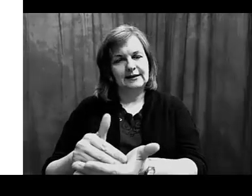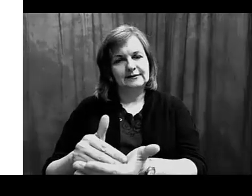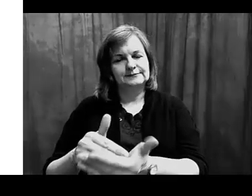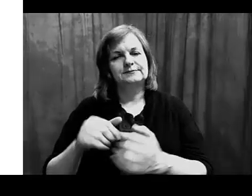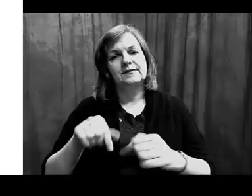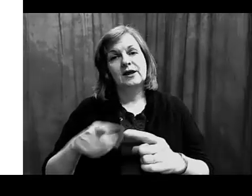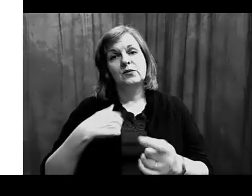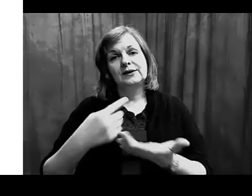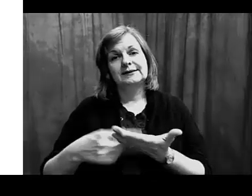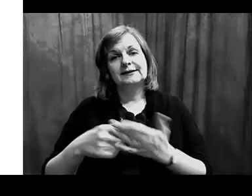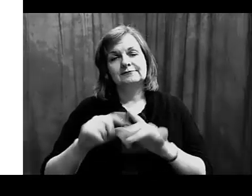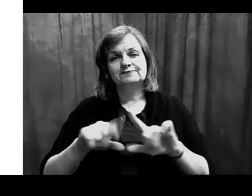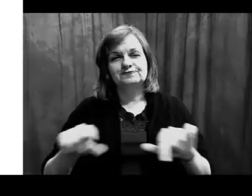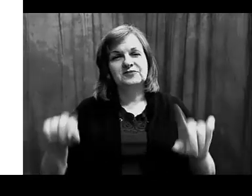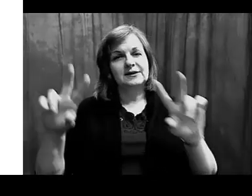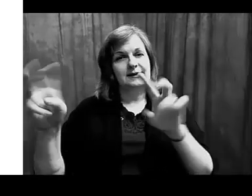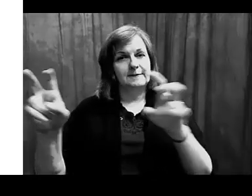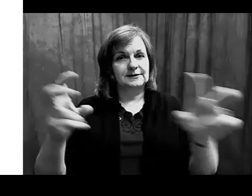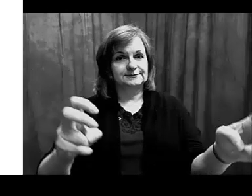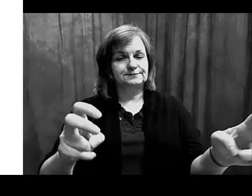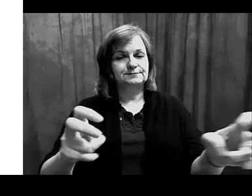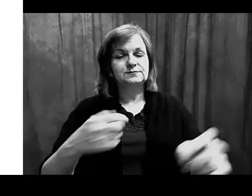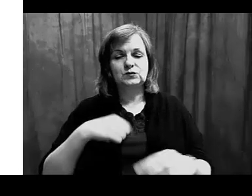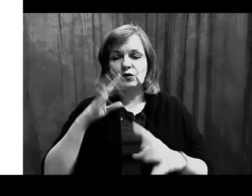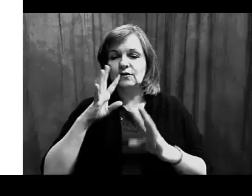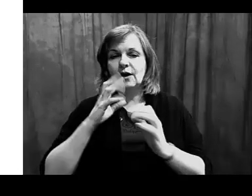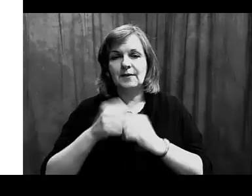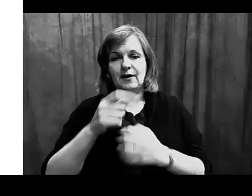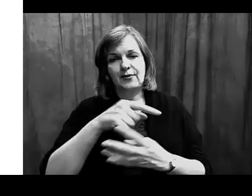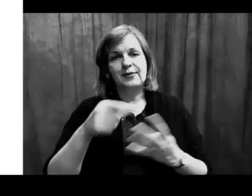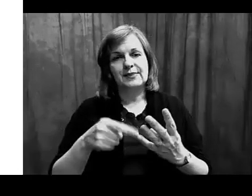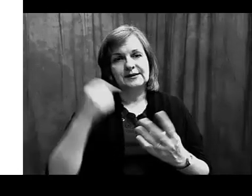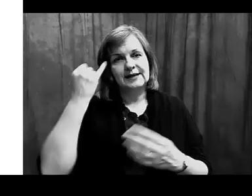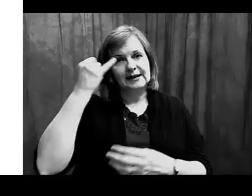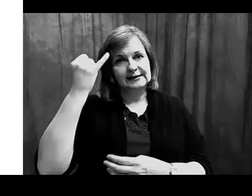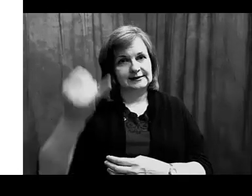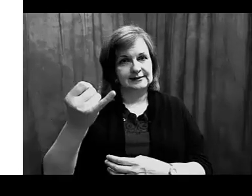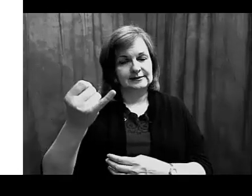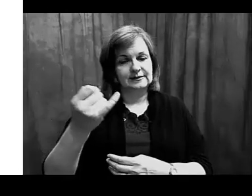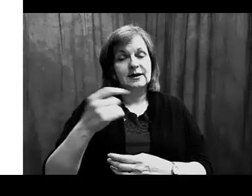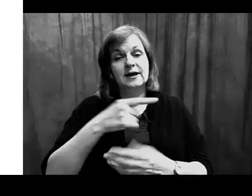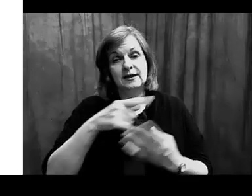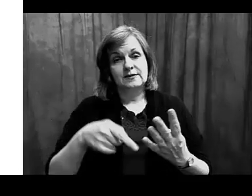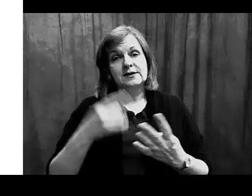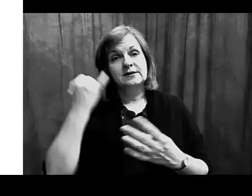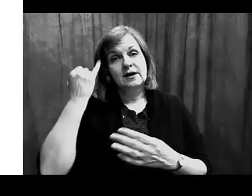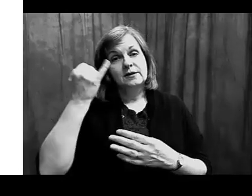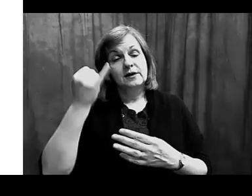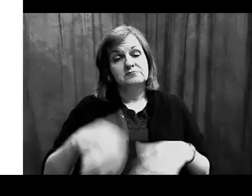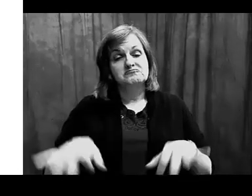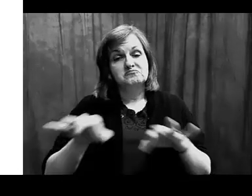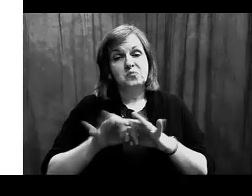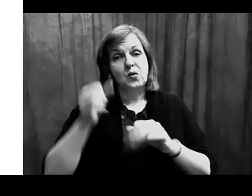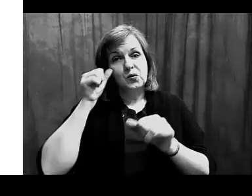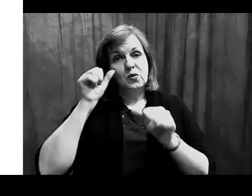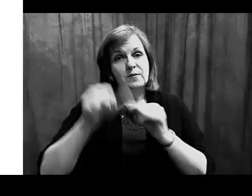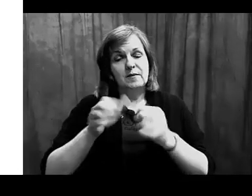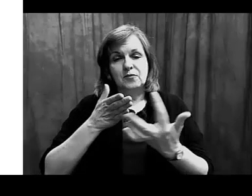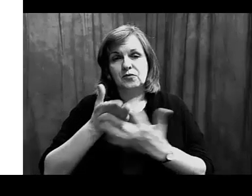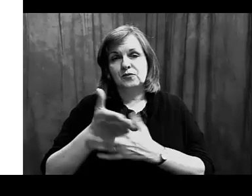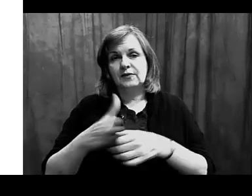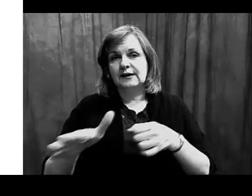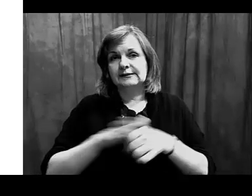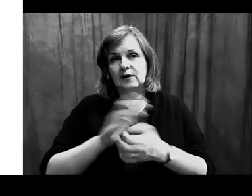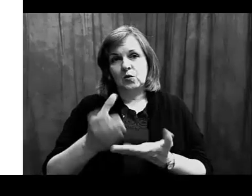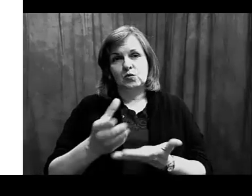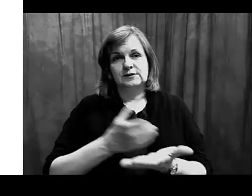again as we discuss things. So we'll keep coming back to these ideas. These will be important for you to